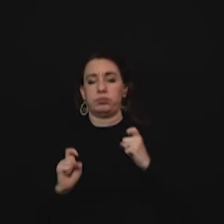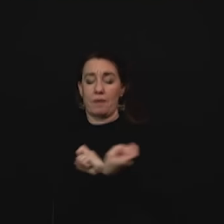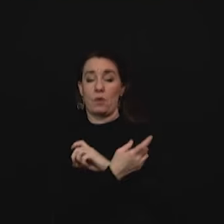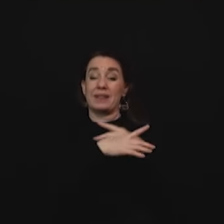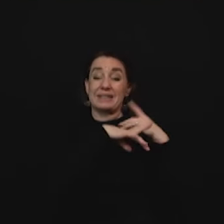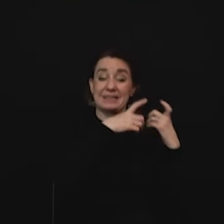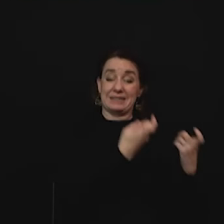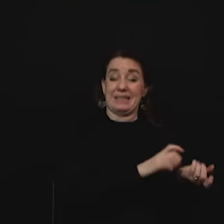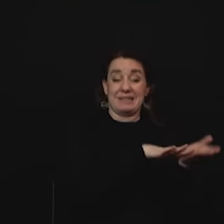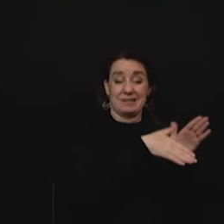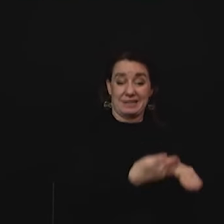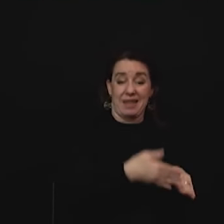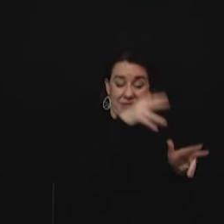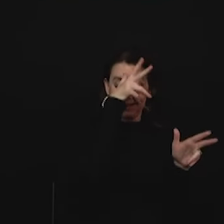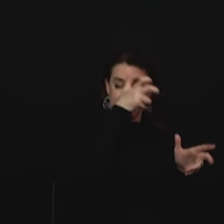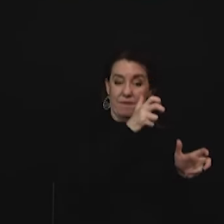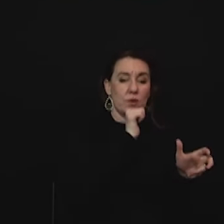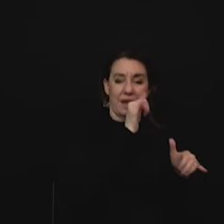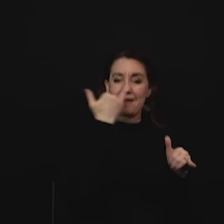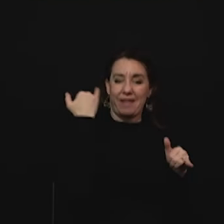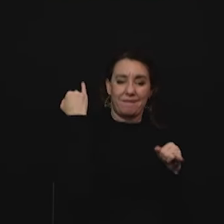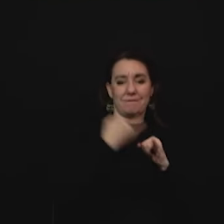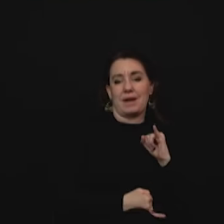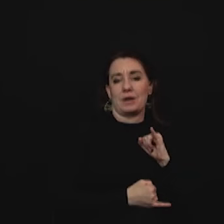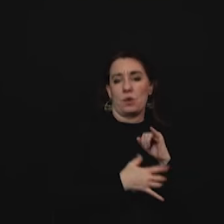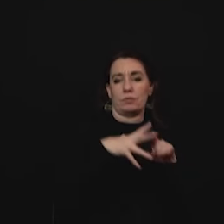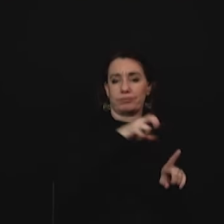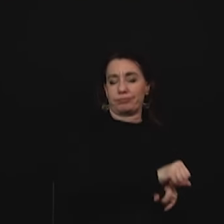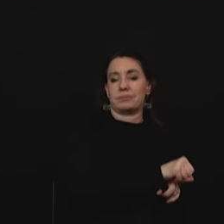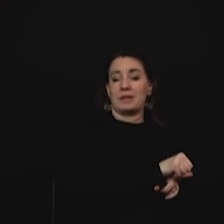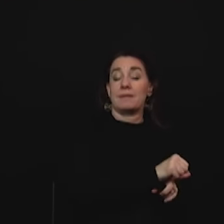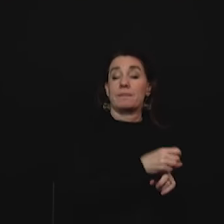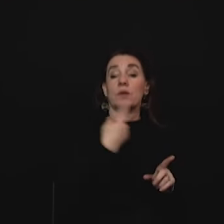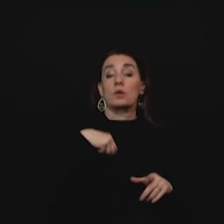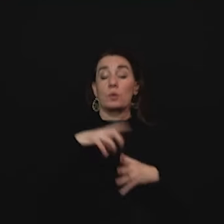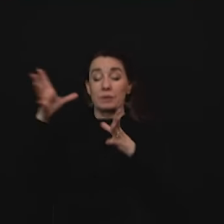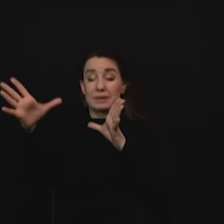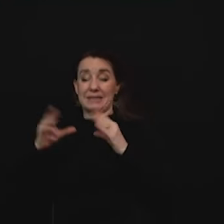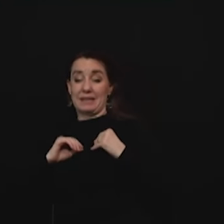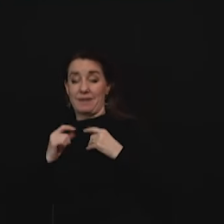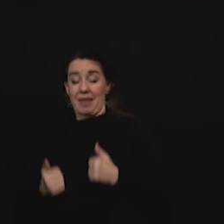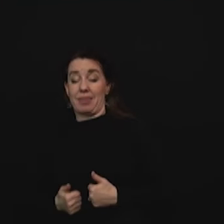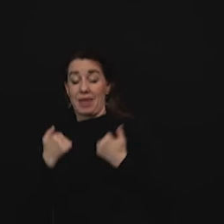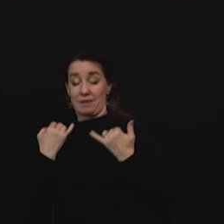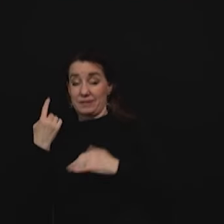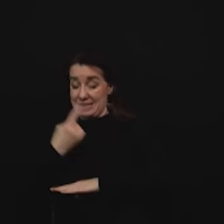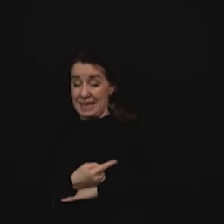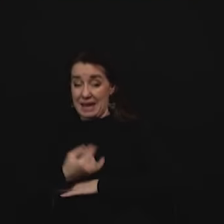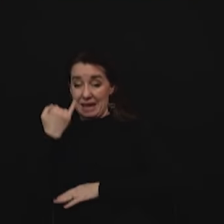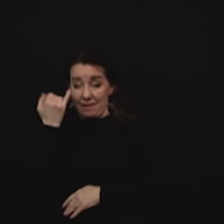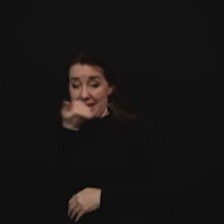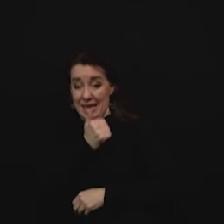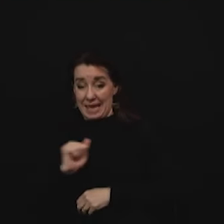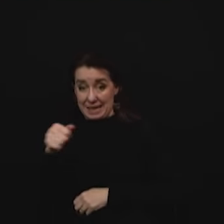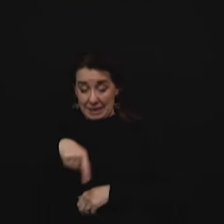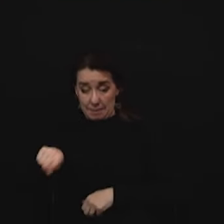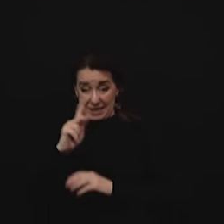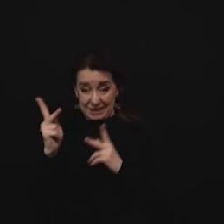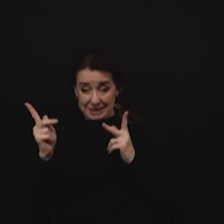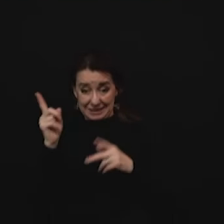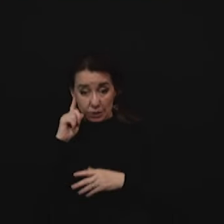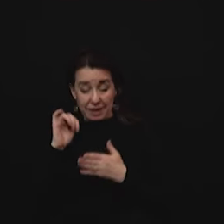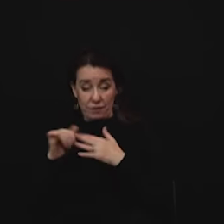death and the devil would not have the final say. So Lord, we receive that resurrection life today. And if anyone here, Lord God, is hearing